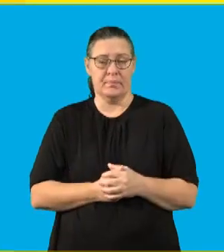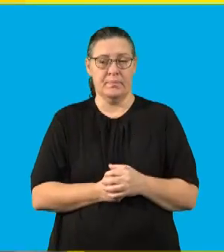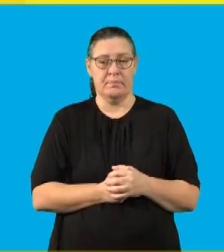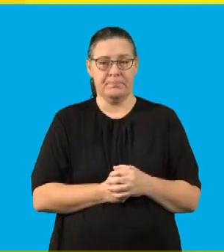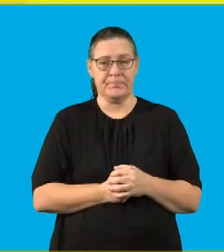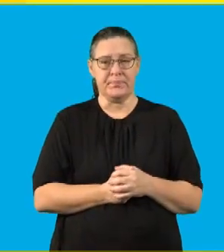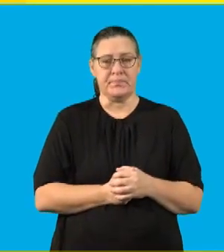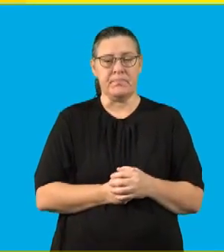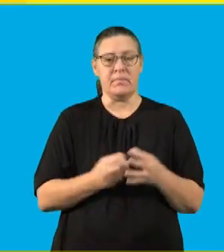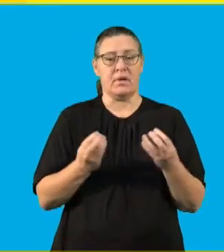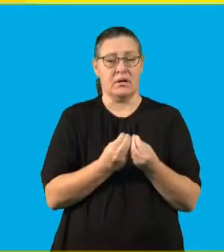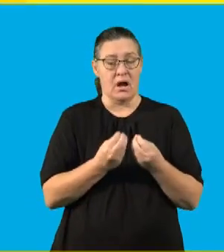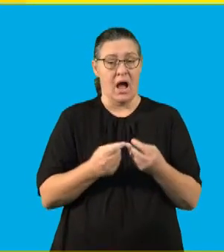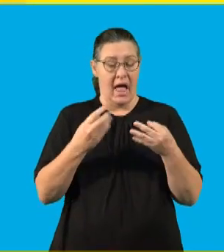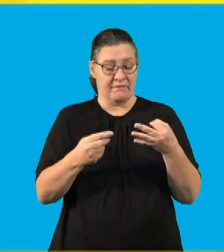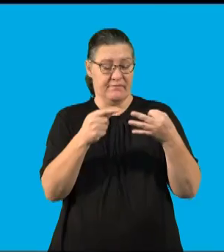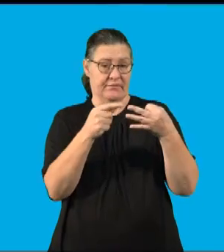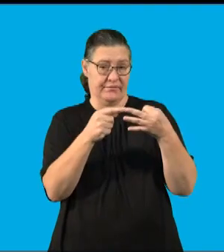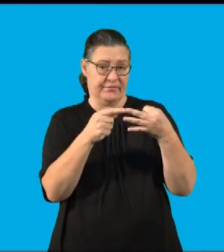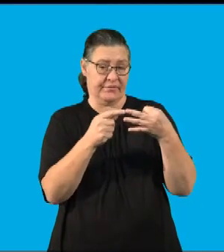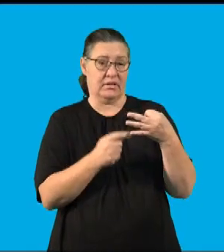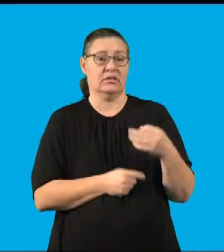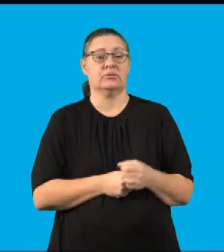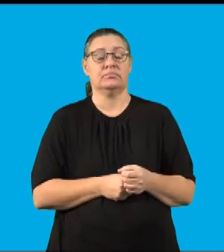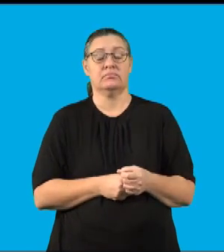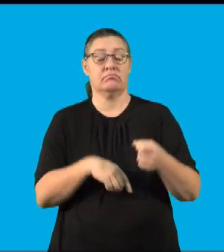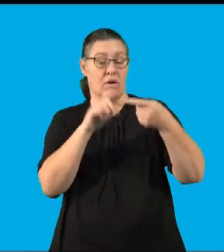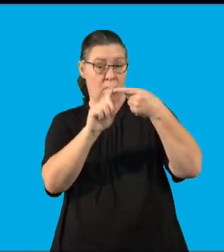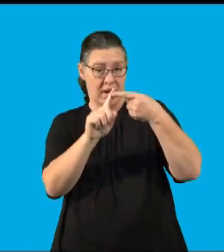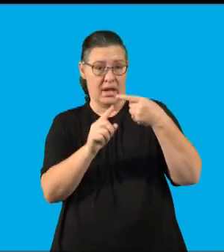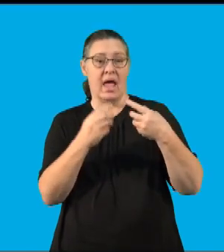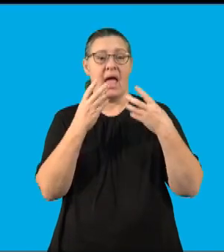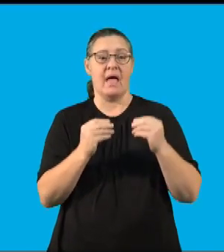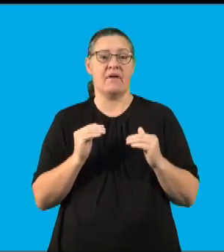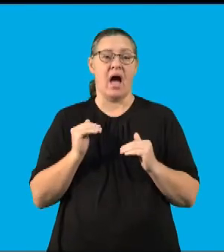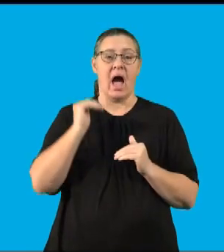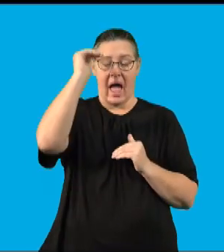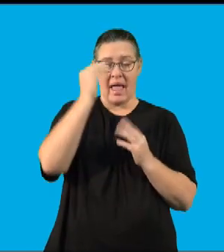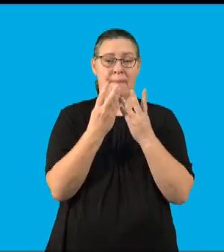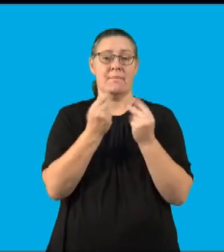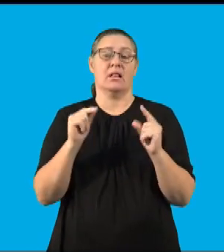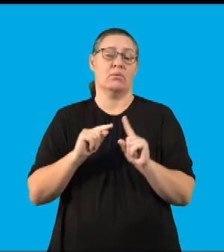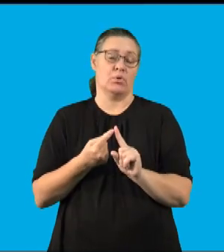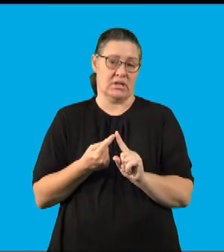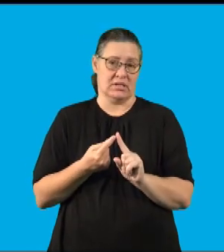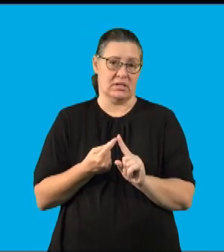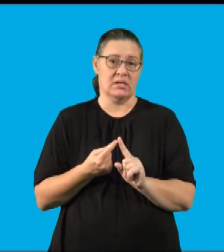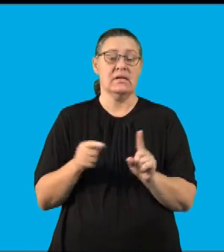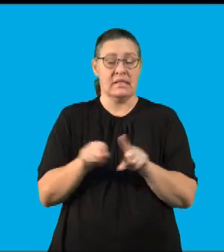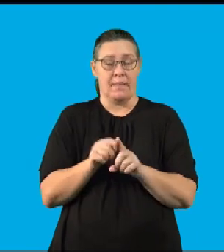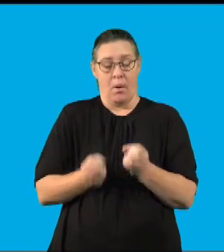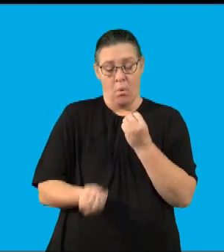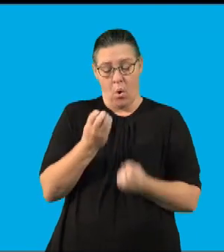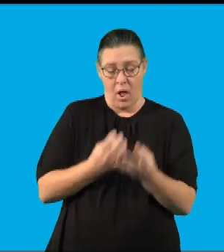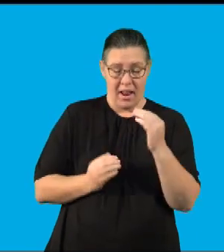bonds. So if a substance has hydrogen bonds, number one, they will have a higher melting point and also a higher